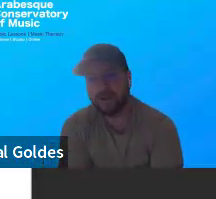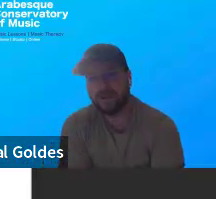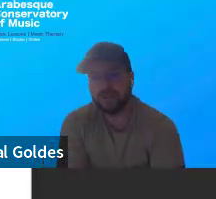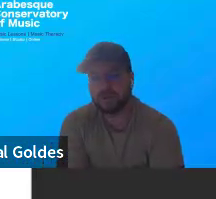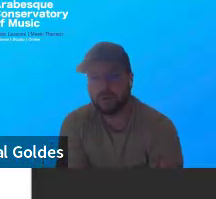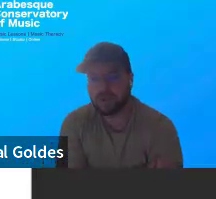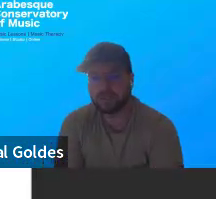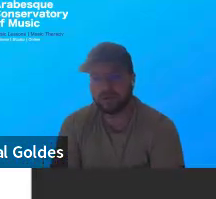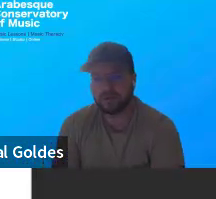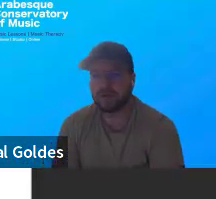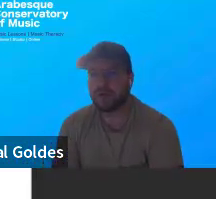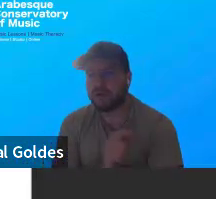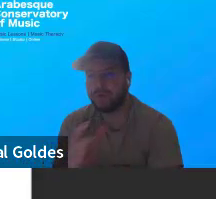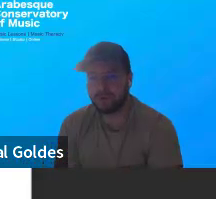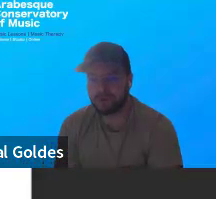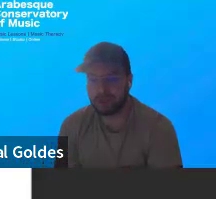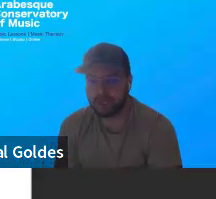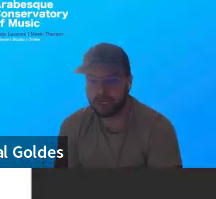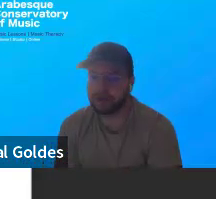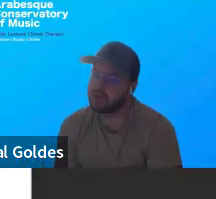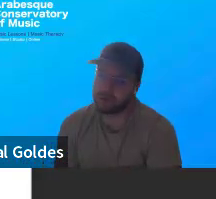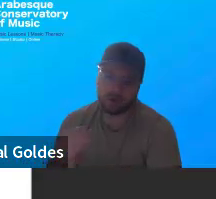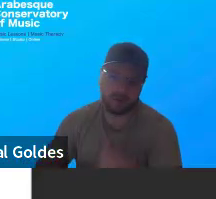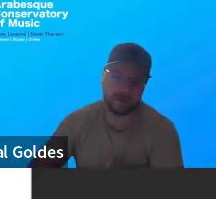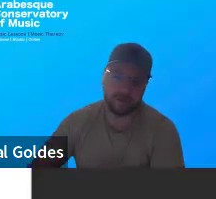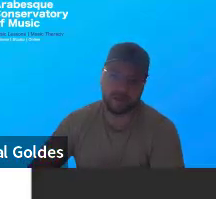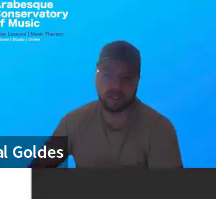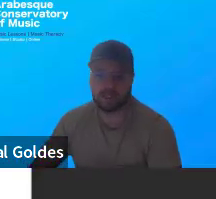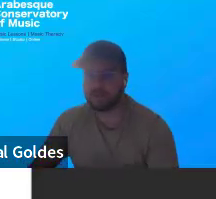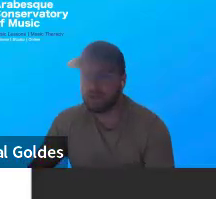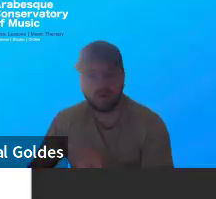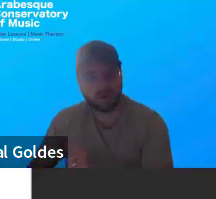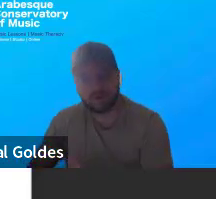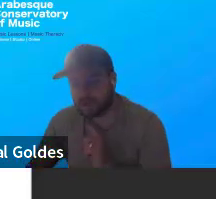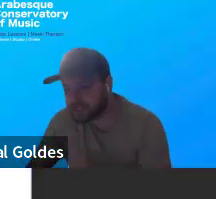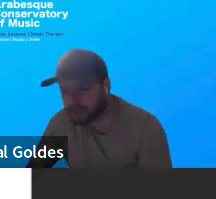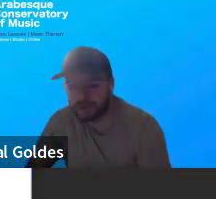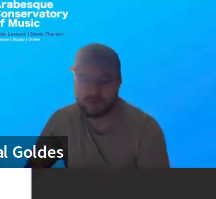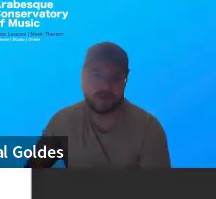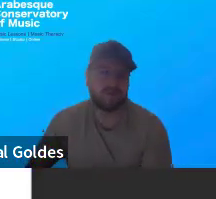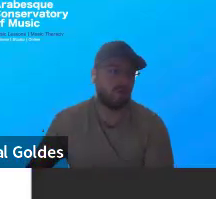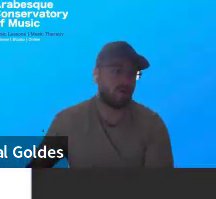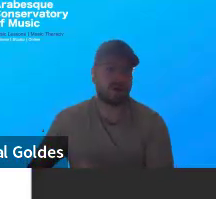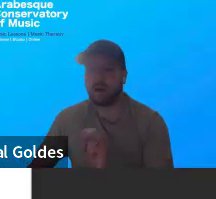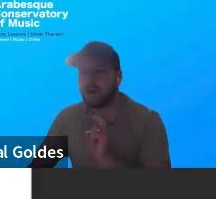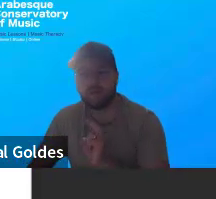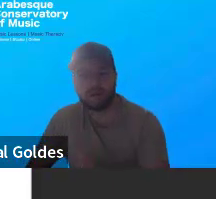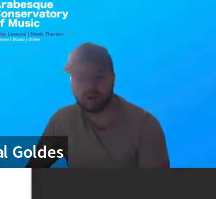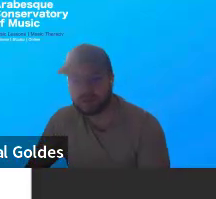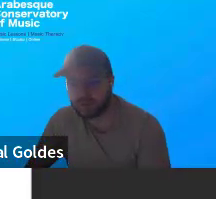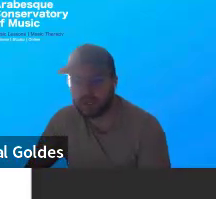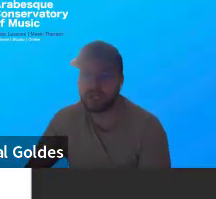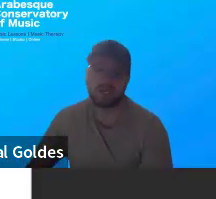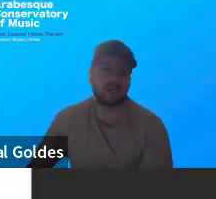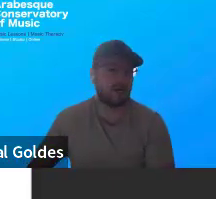their needs are. So once the referral form has been completed, we would call the family, ask them what instrument you're looking for, how